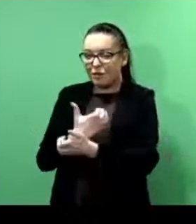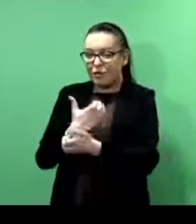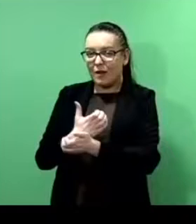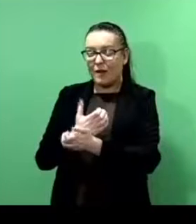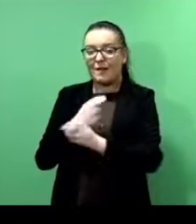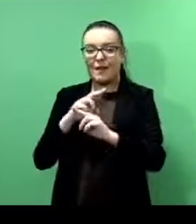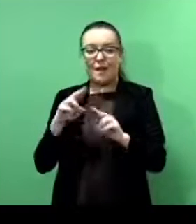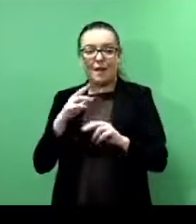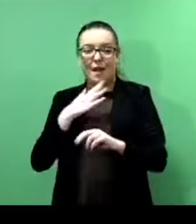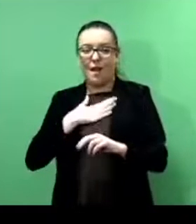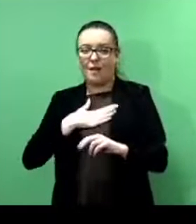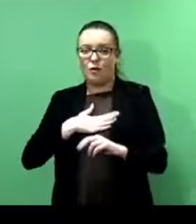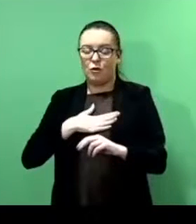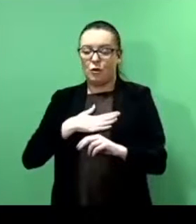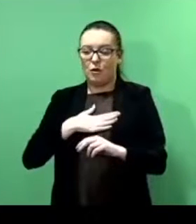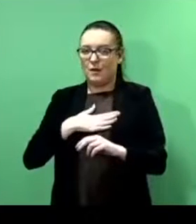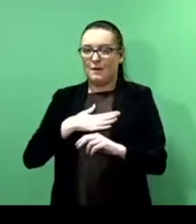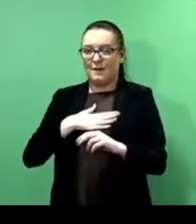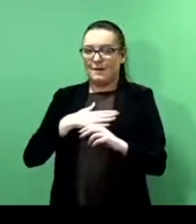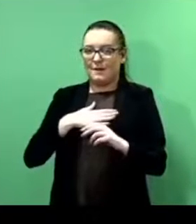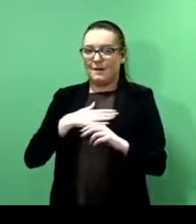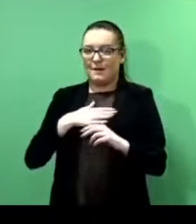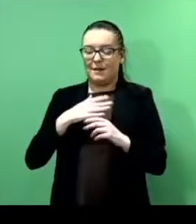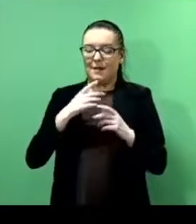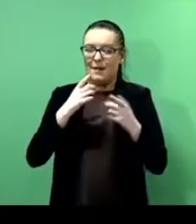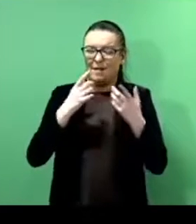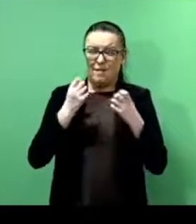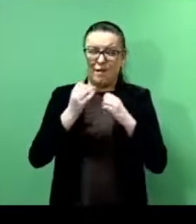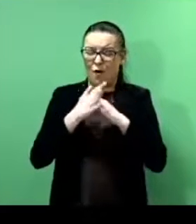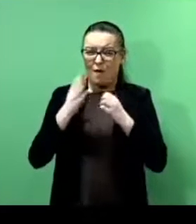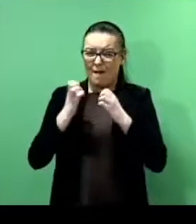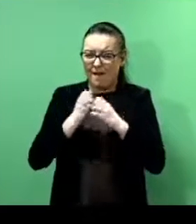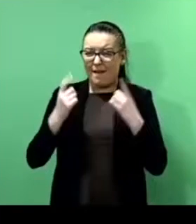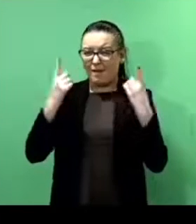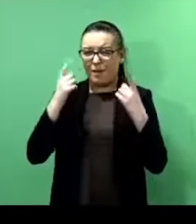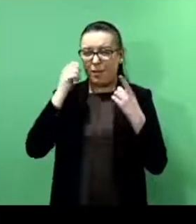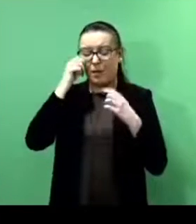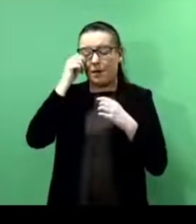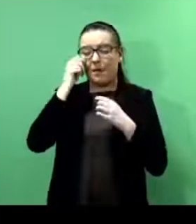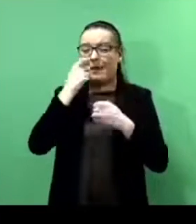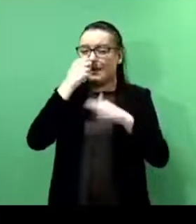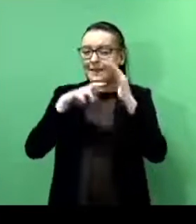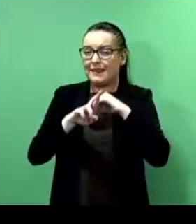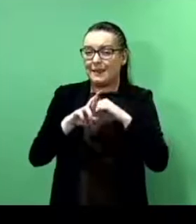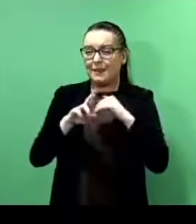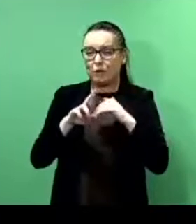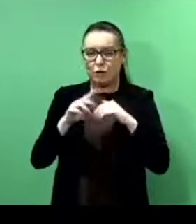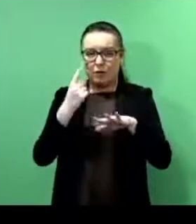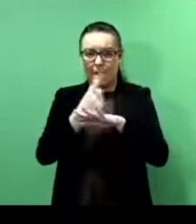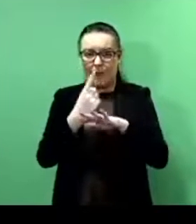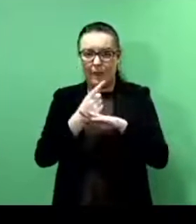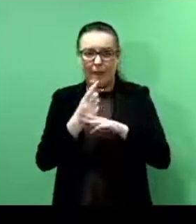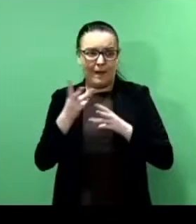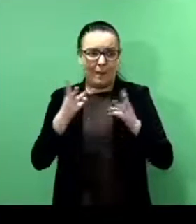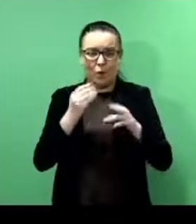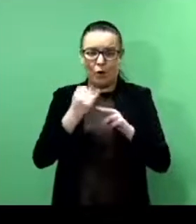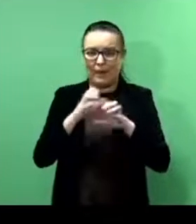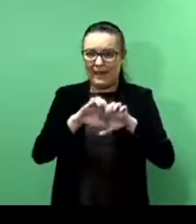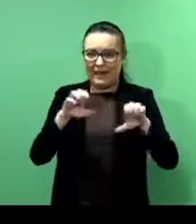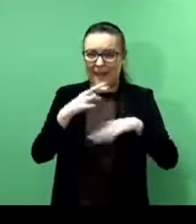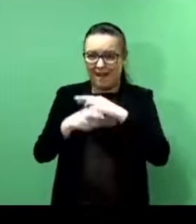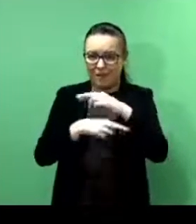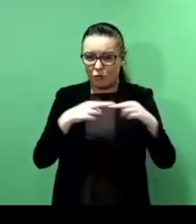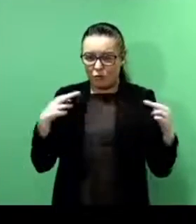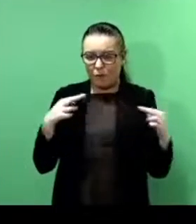who are struggling, it's for everybody. And I think the teachers are finding that refreshing, because they're in the classroom, they're busy all day, they're often